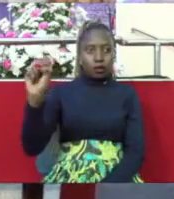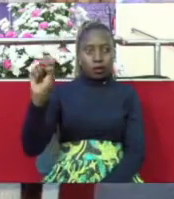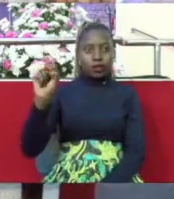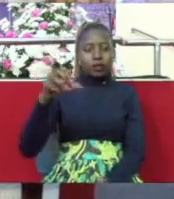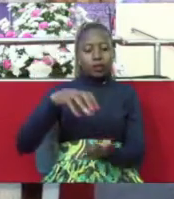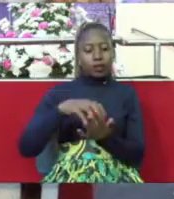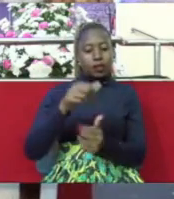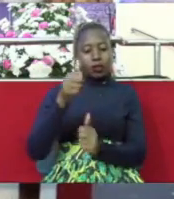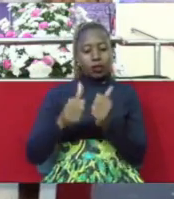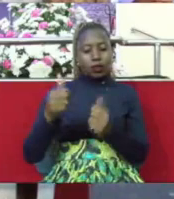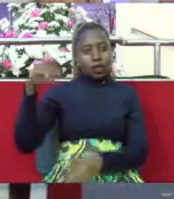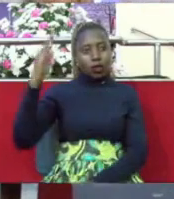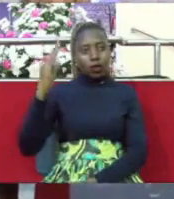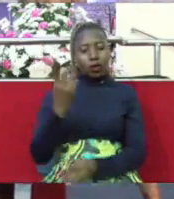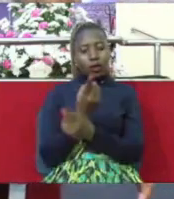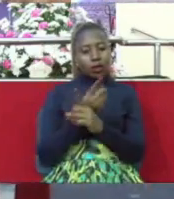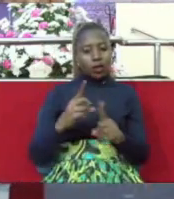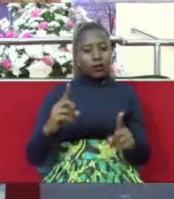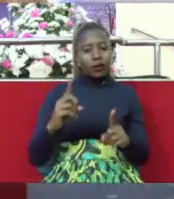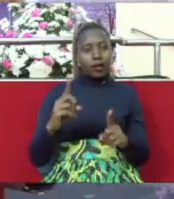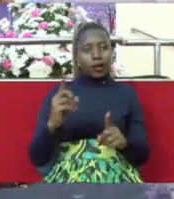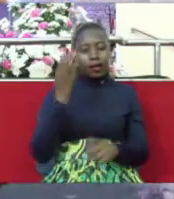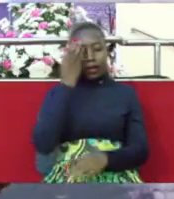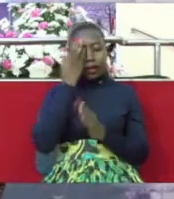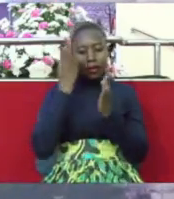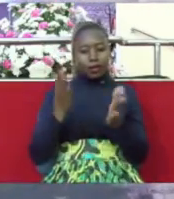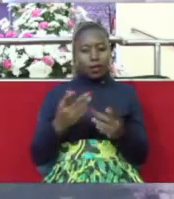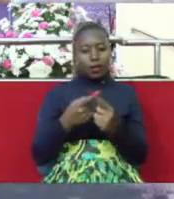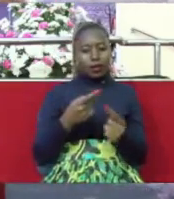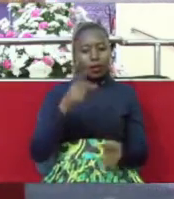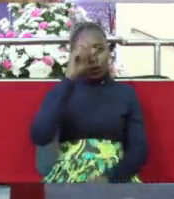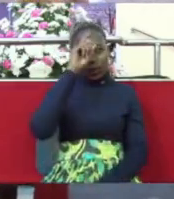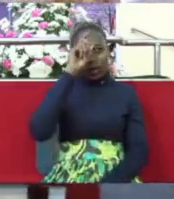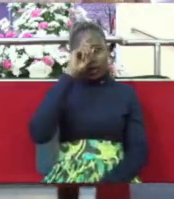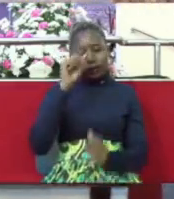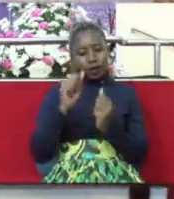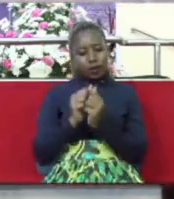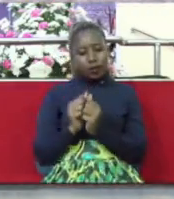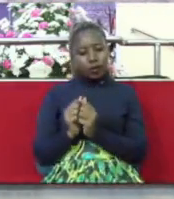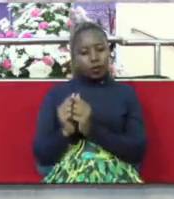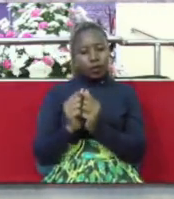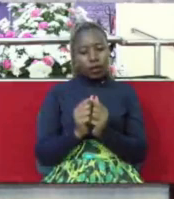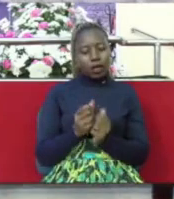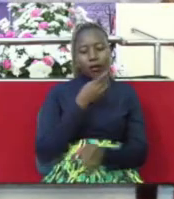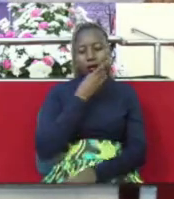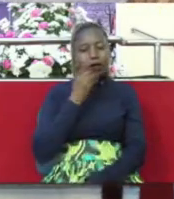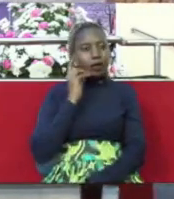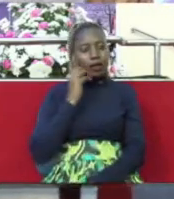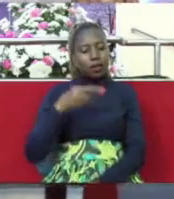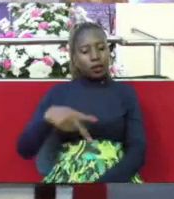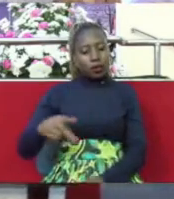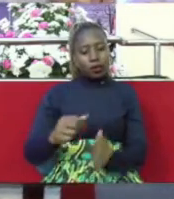had already delivered the Israelites from Egypt, and he was with them in the wilderness. They walked together and he